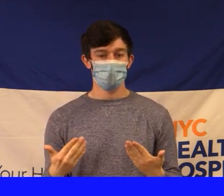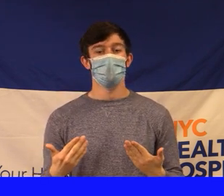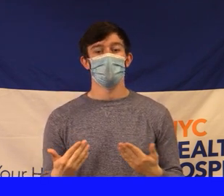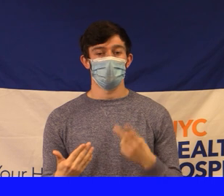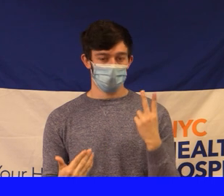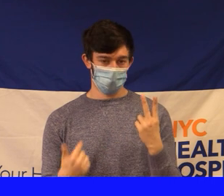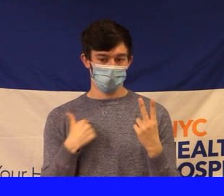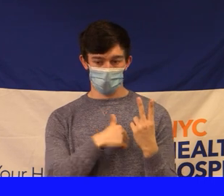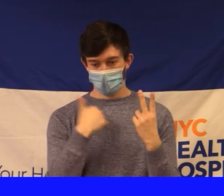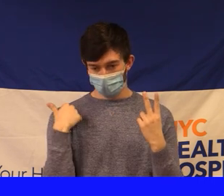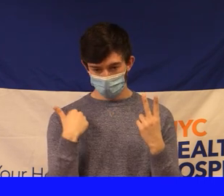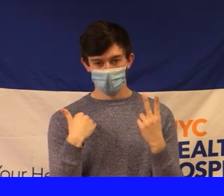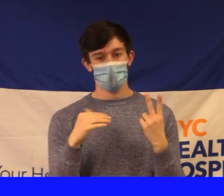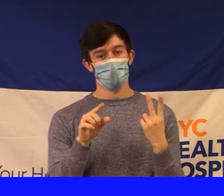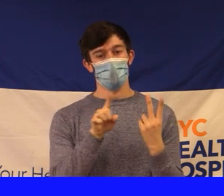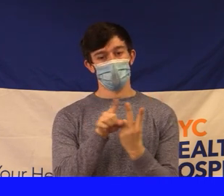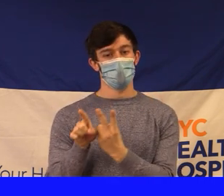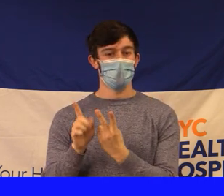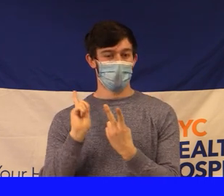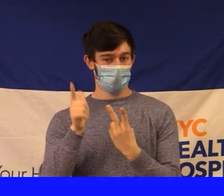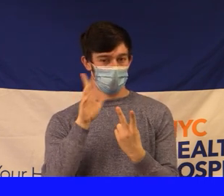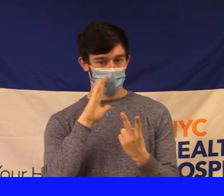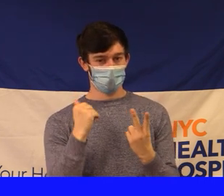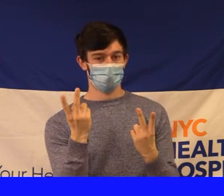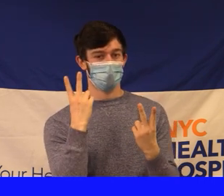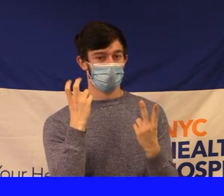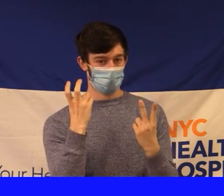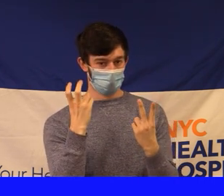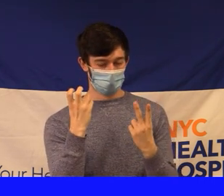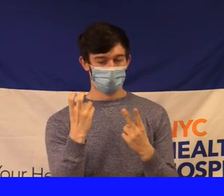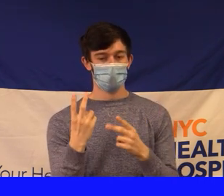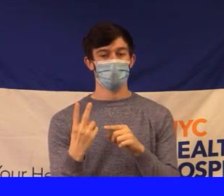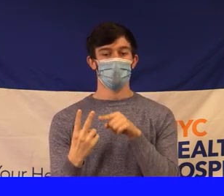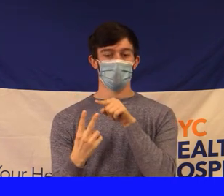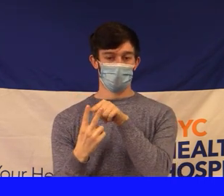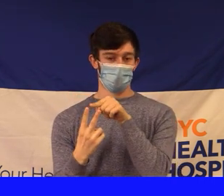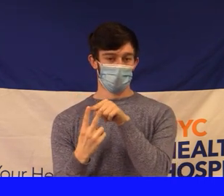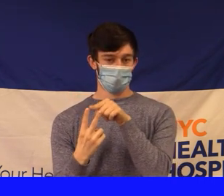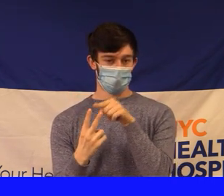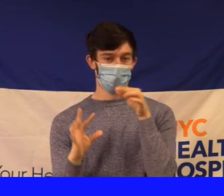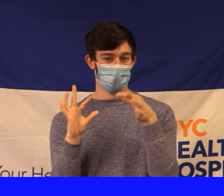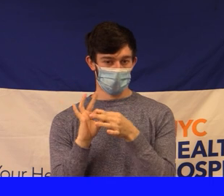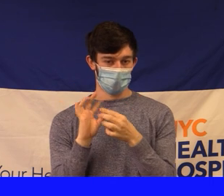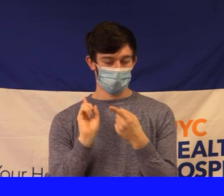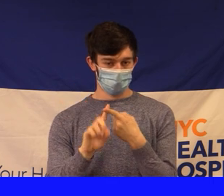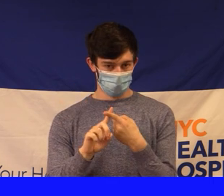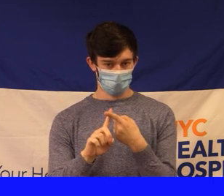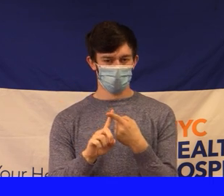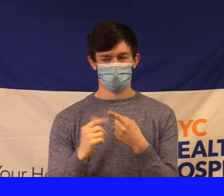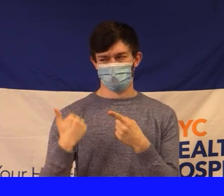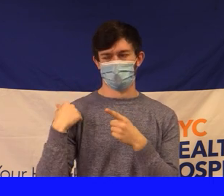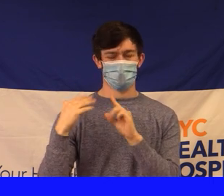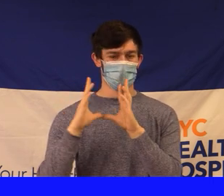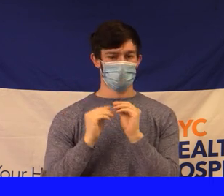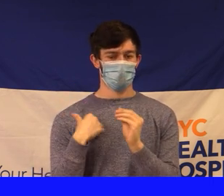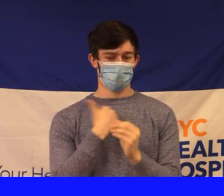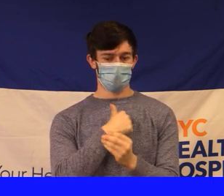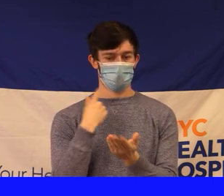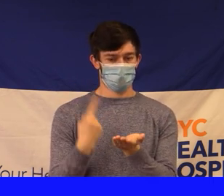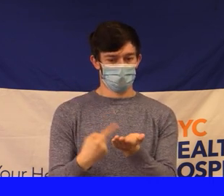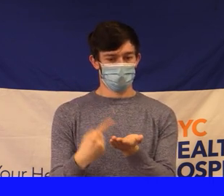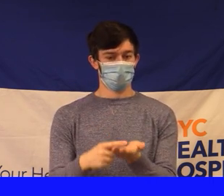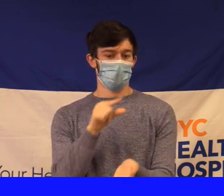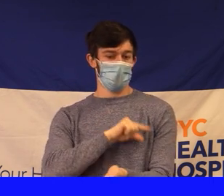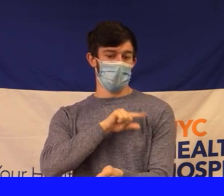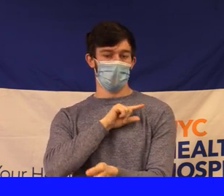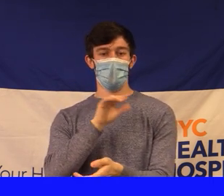items that will be presented in the future. One has to do, which was noted in the previous session on quality and